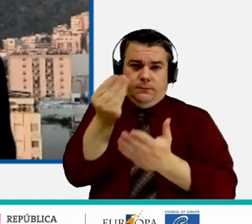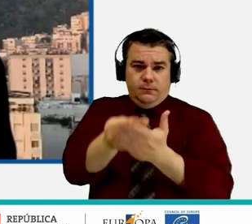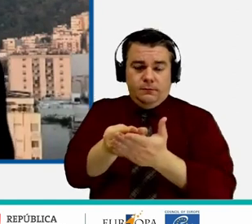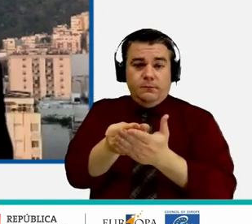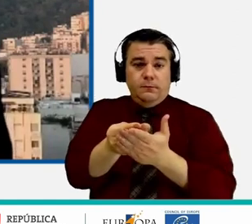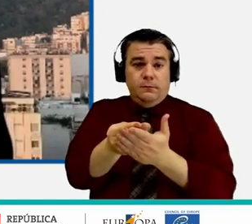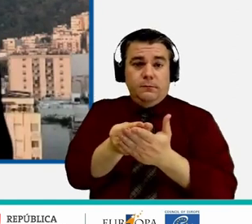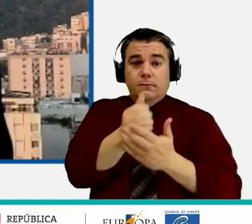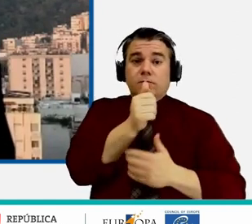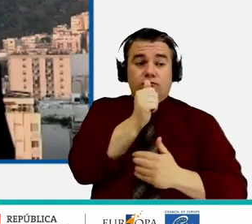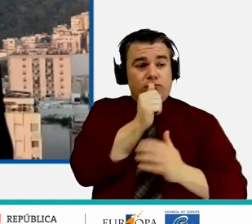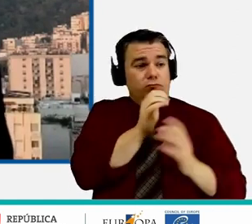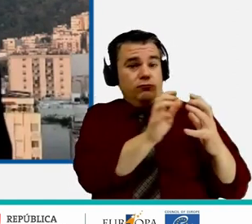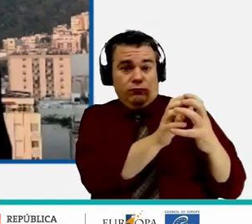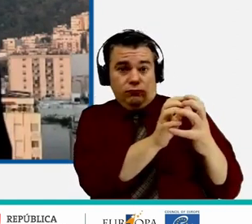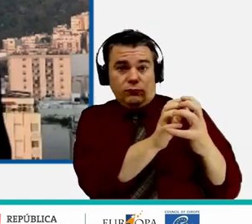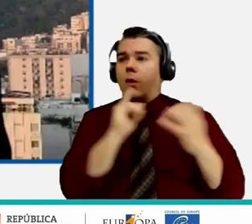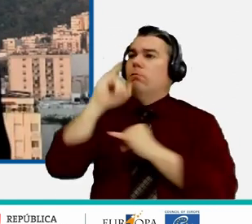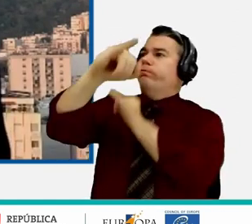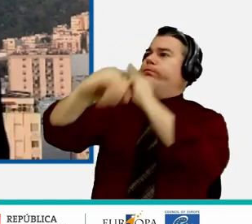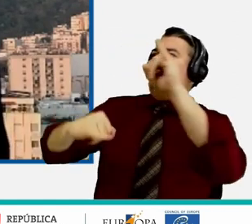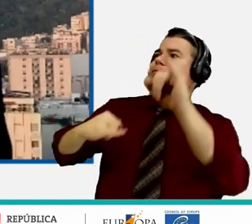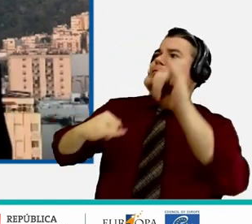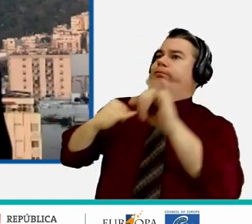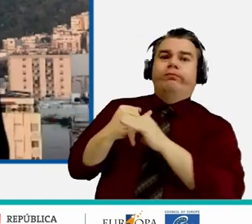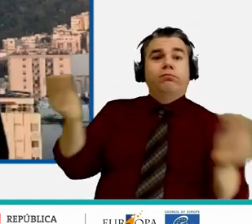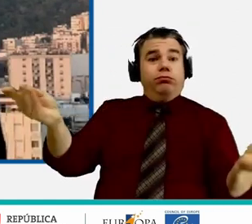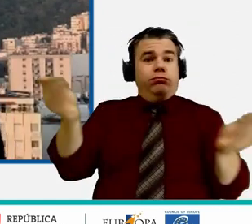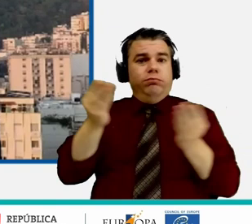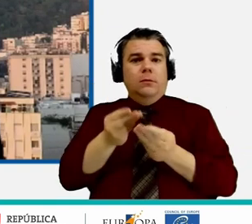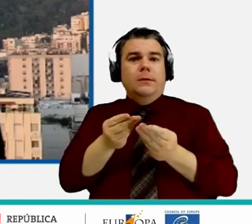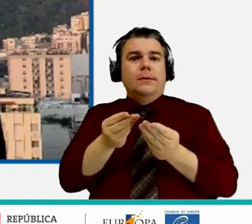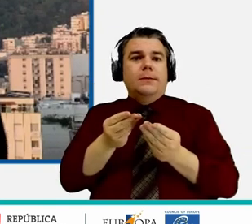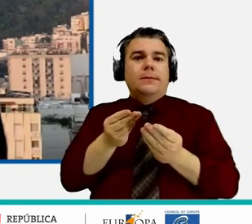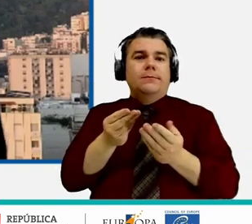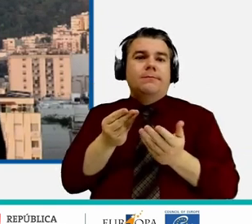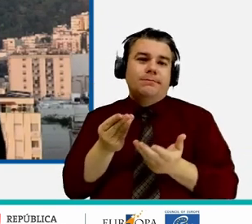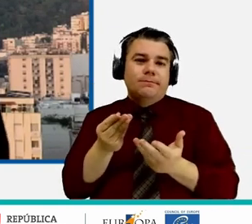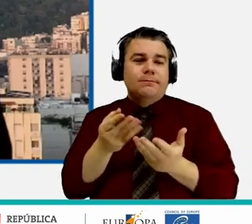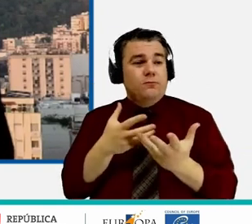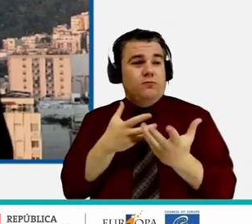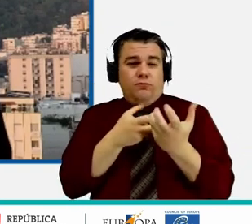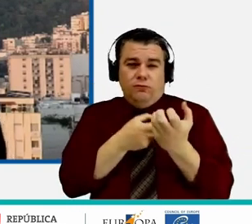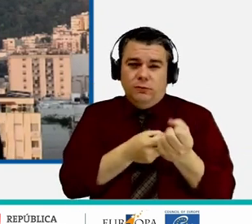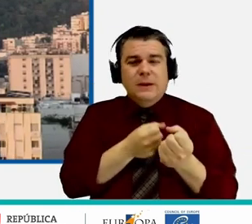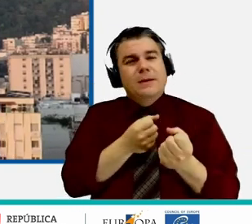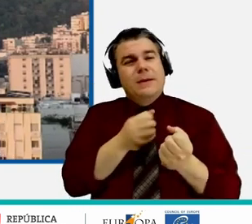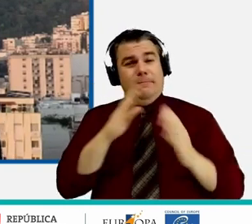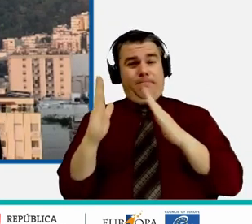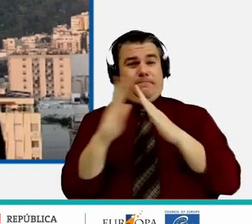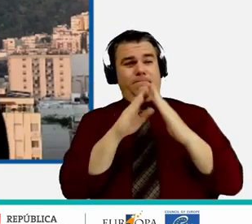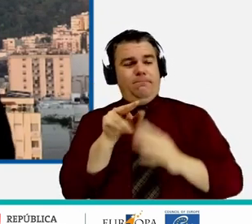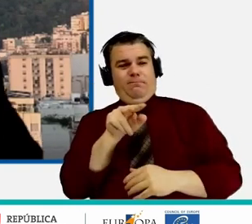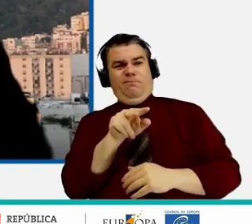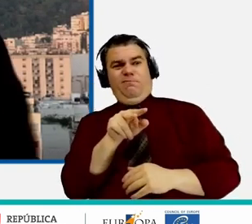but sometimes also international public finance, is limited to the low rates of creditworthiness. us from a lot of cities. So the World Bank